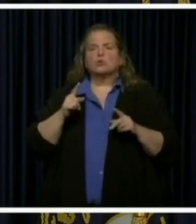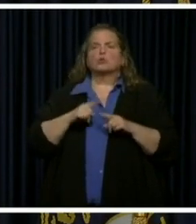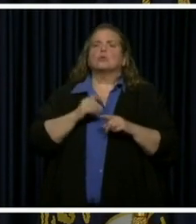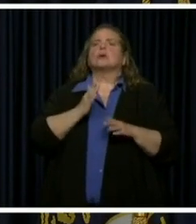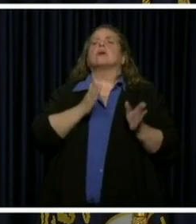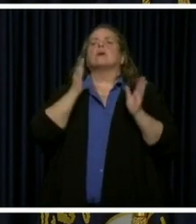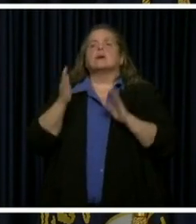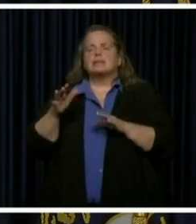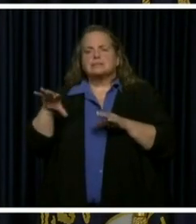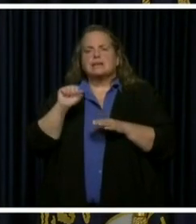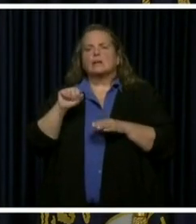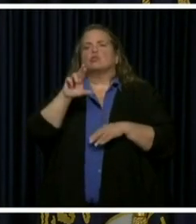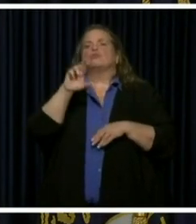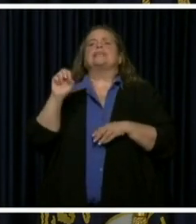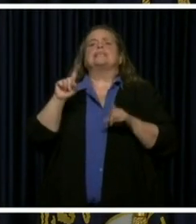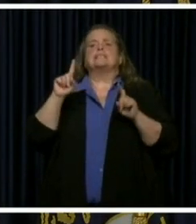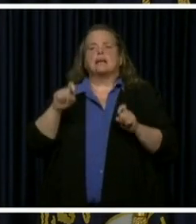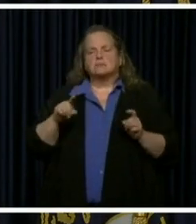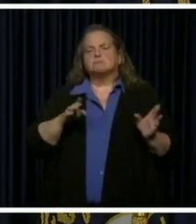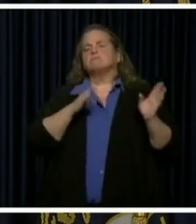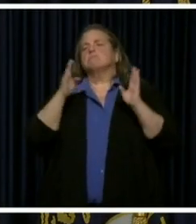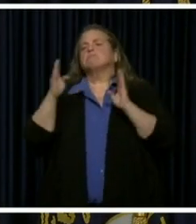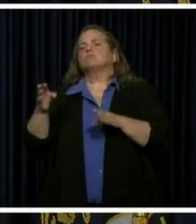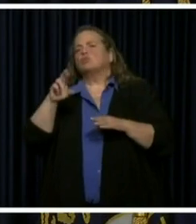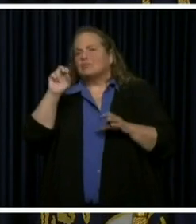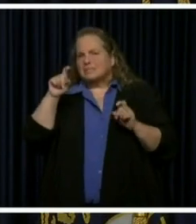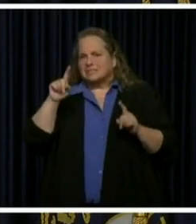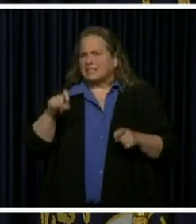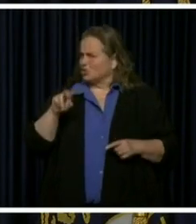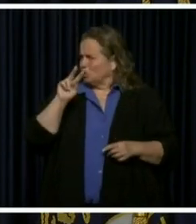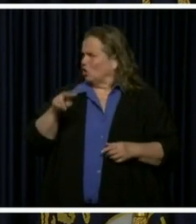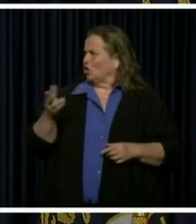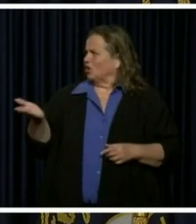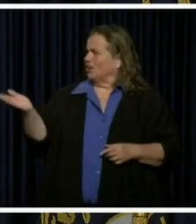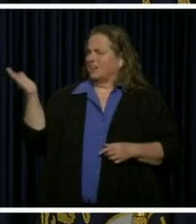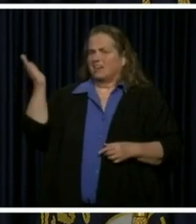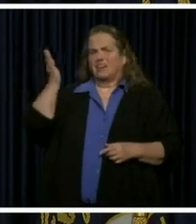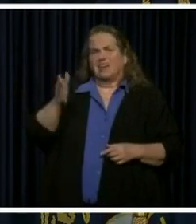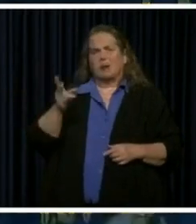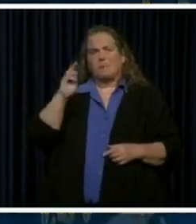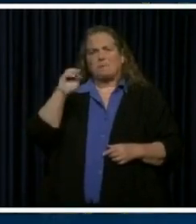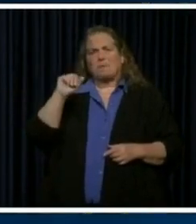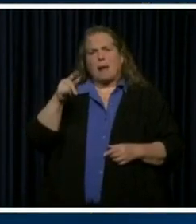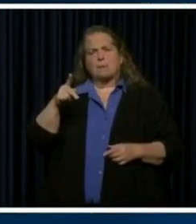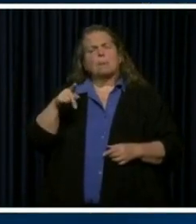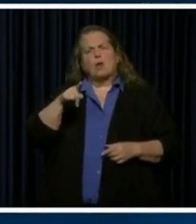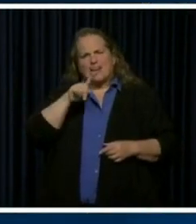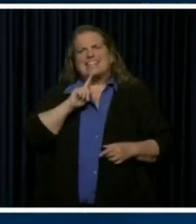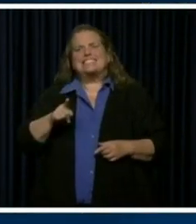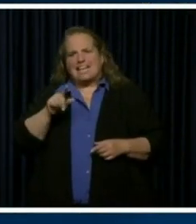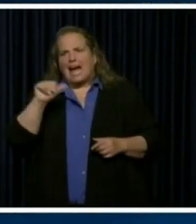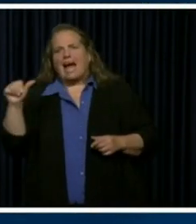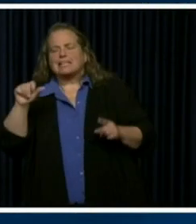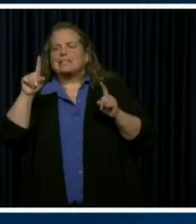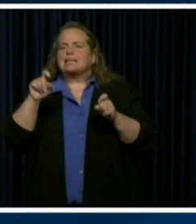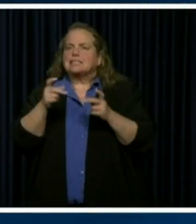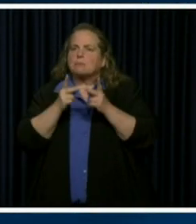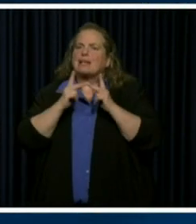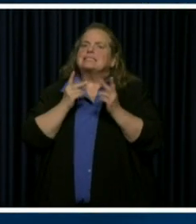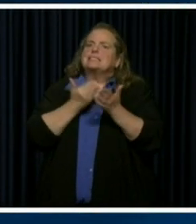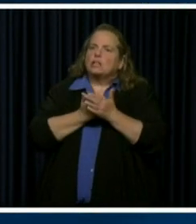periodically getting retested. And just look at that. If you look at that map, there is a testing location near